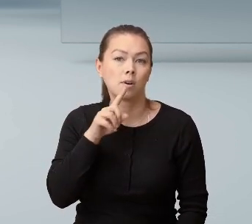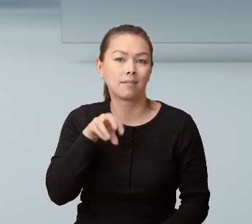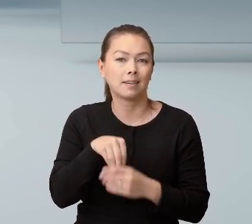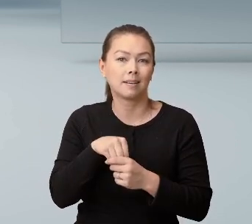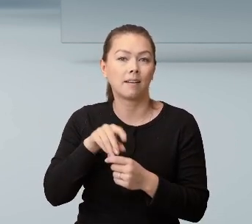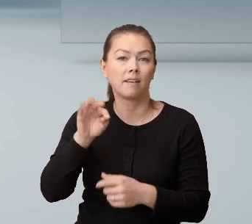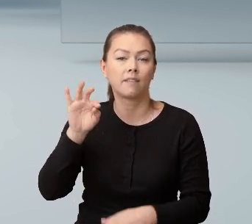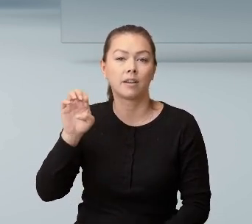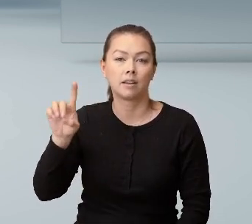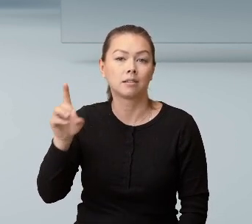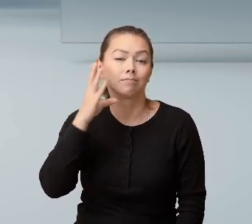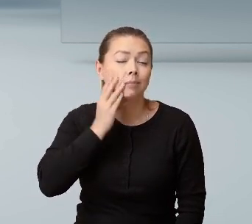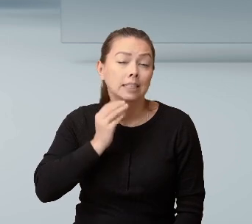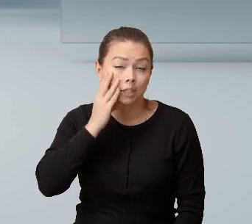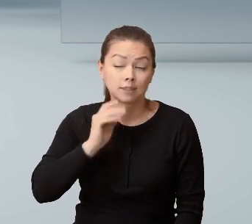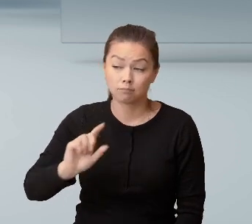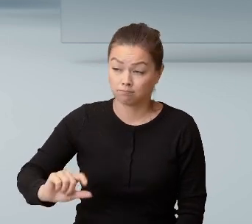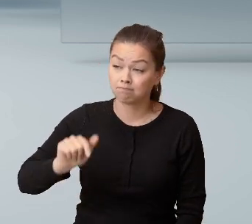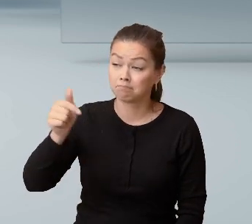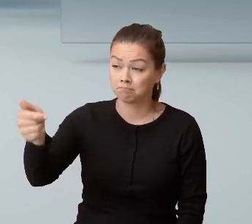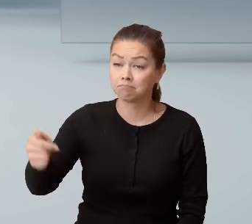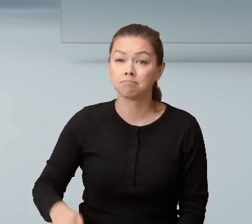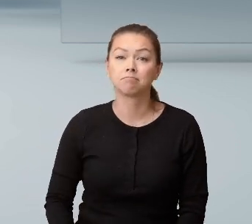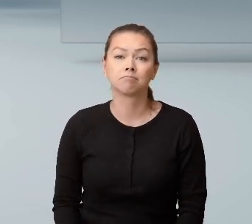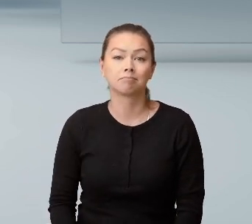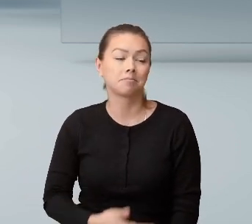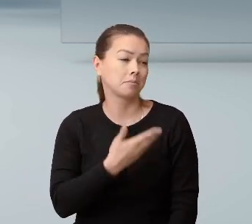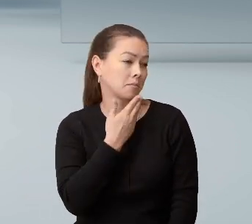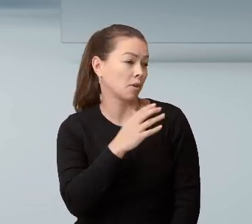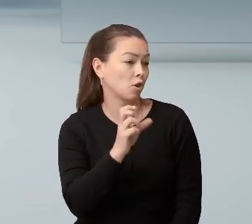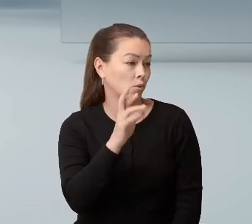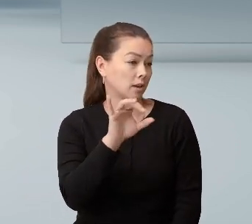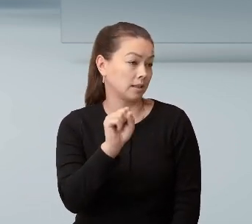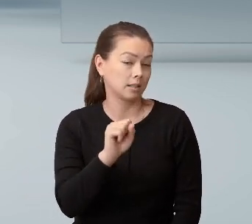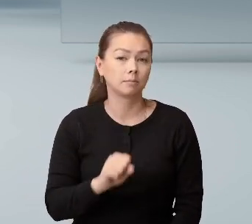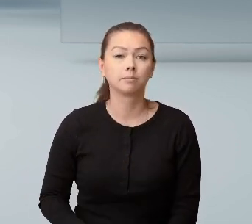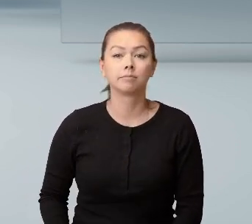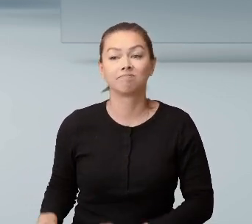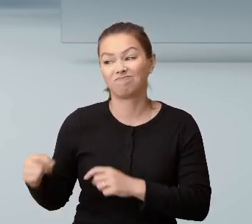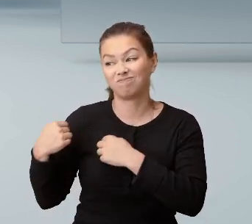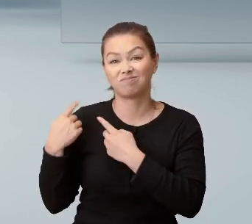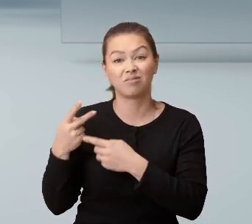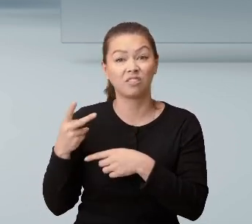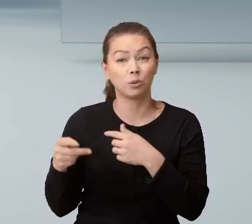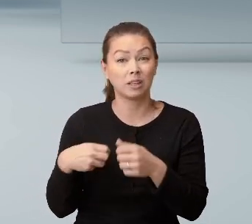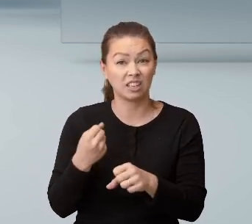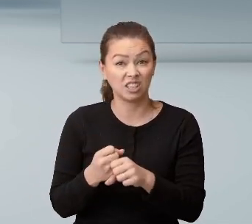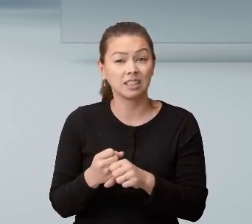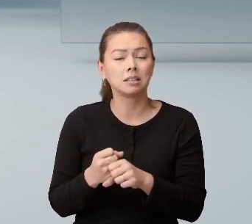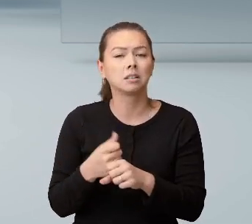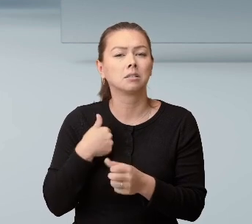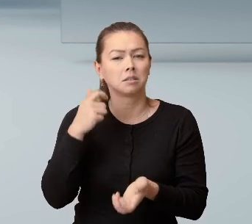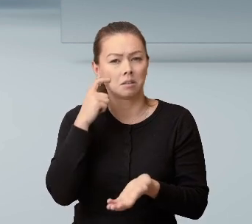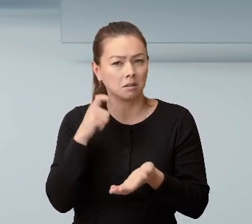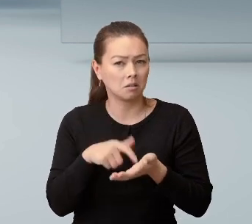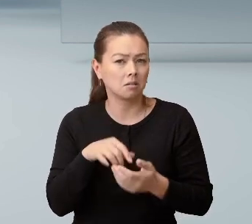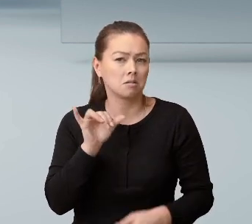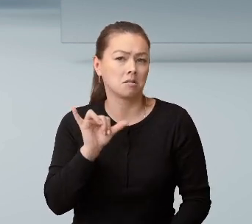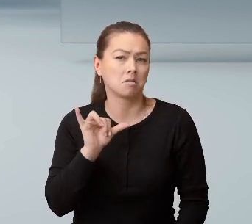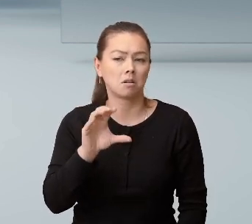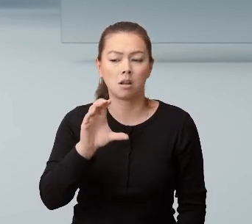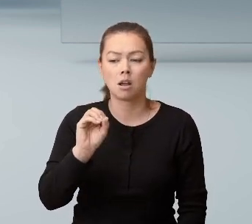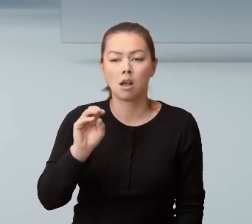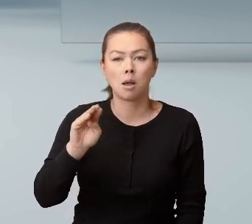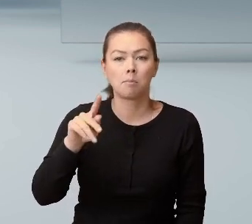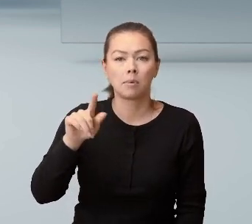field experience. That's great. Thank you, Chris. So over the last few years, we've slowly